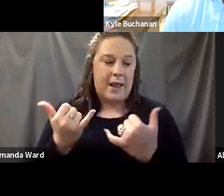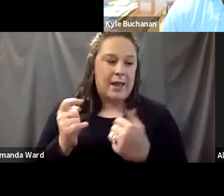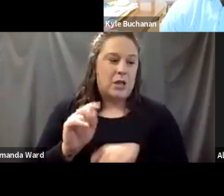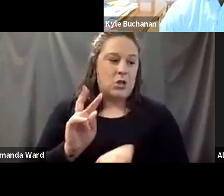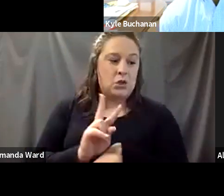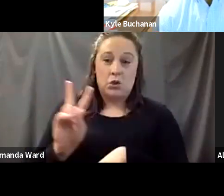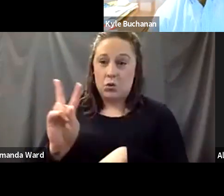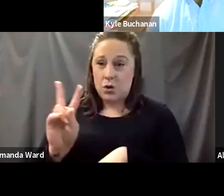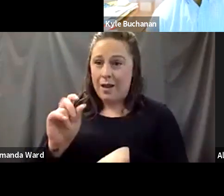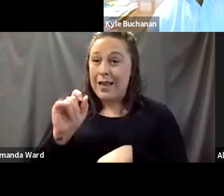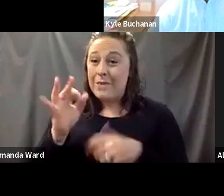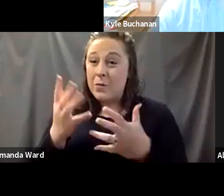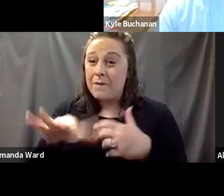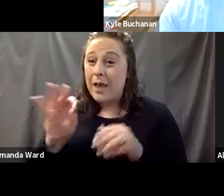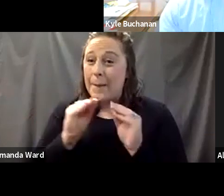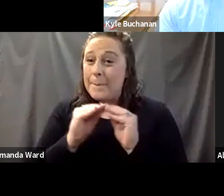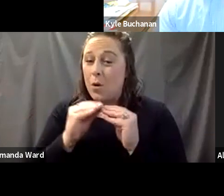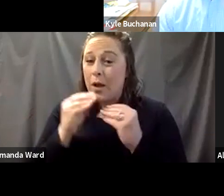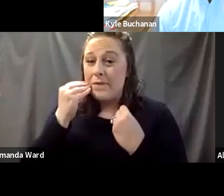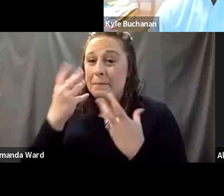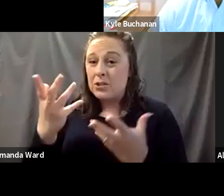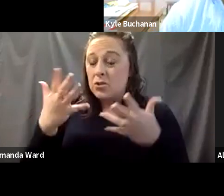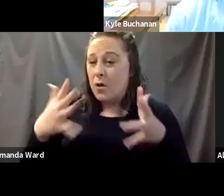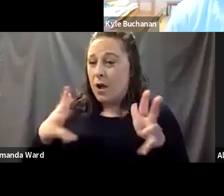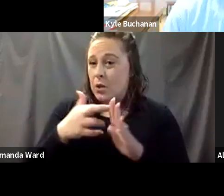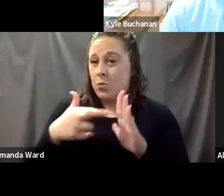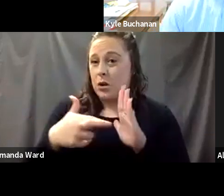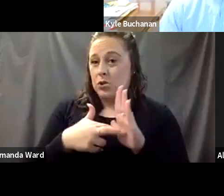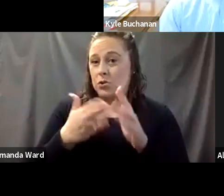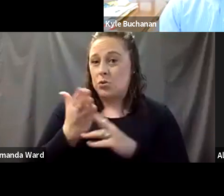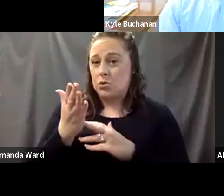o'clock. If you guys want to find more information, you guys have already registered through